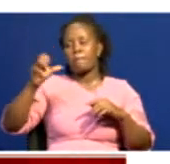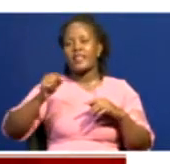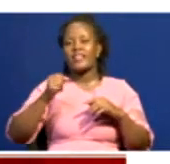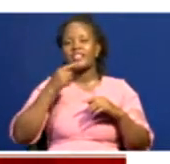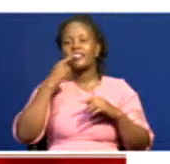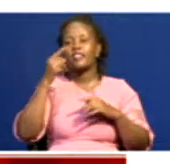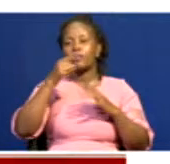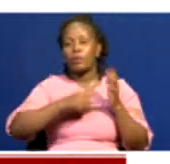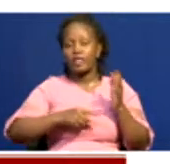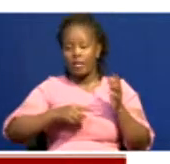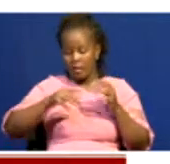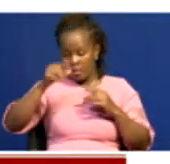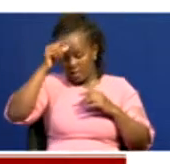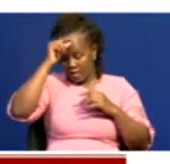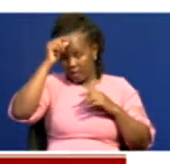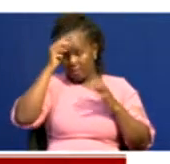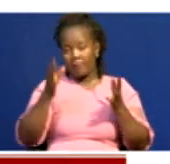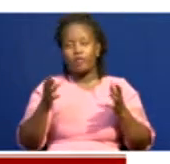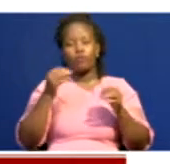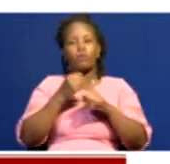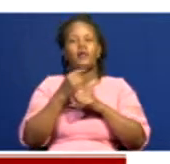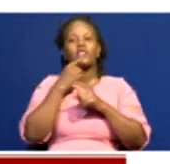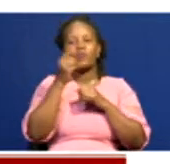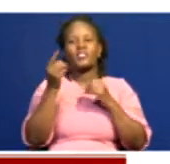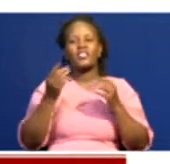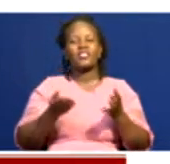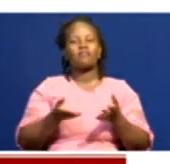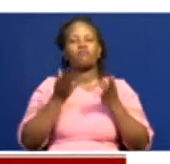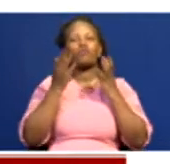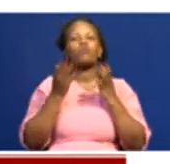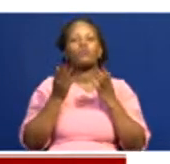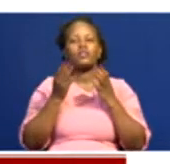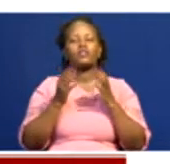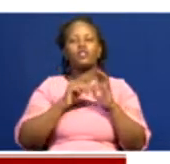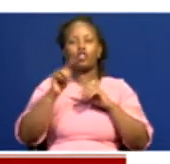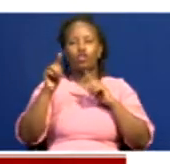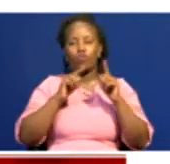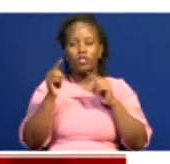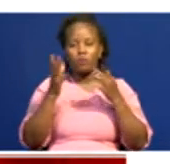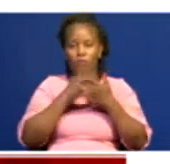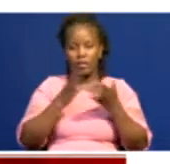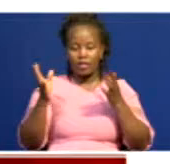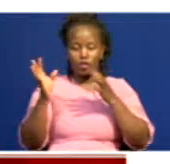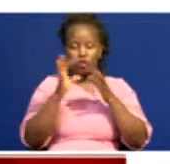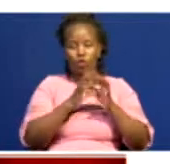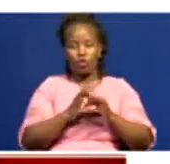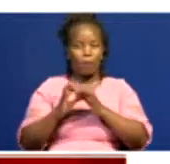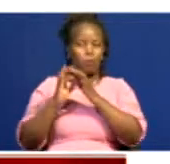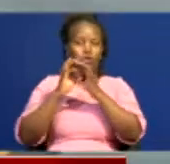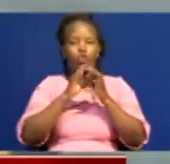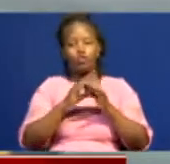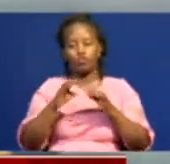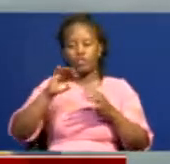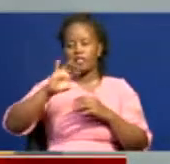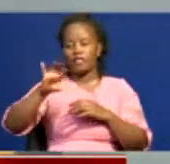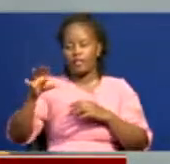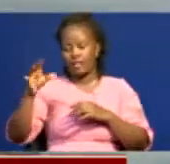says that the government will promote the tourist products in collaboration with county governments.